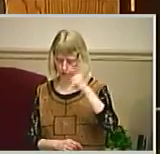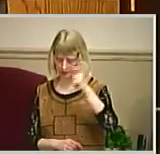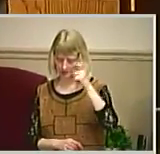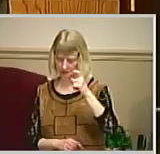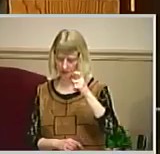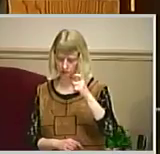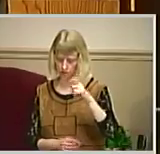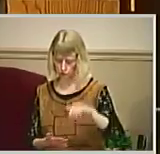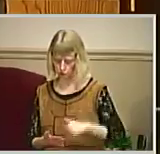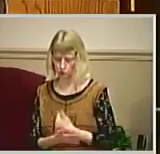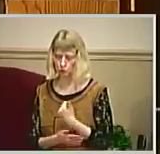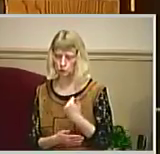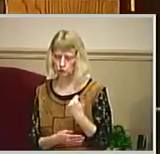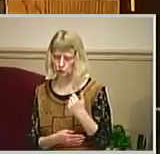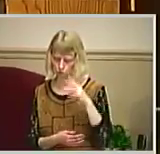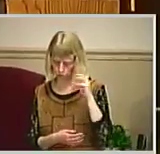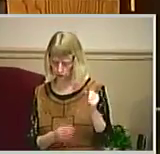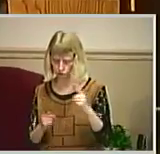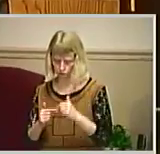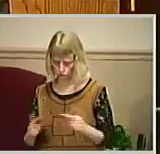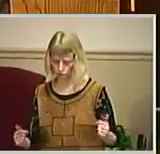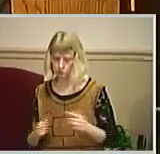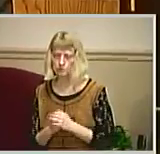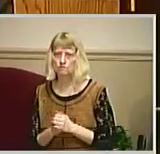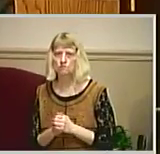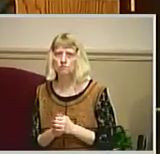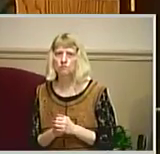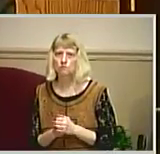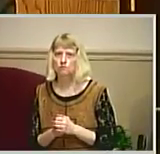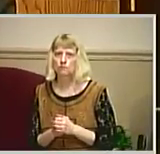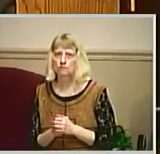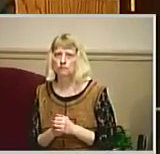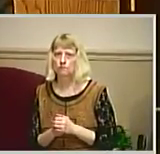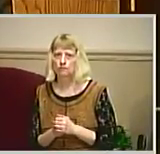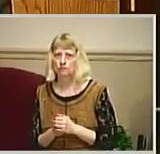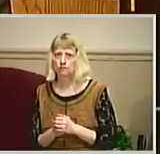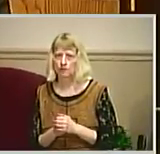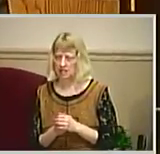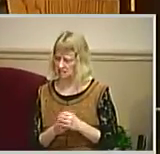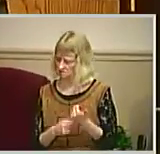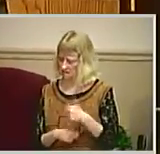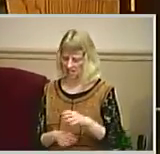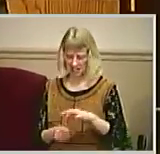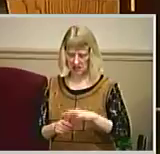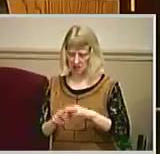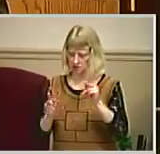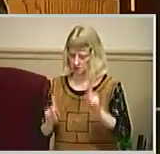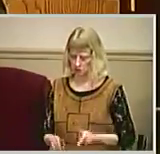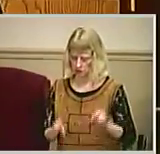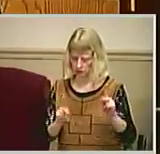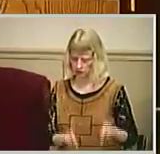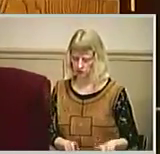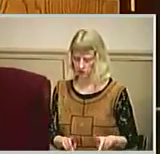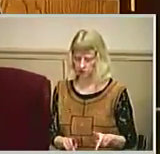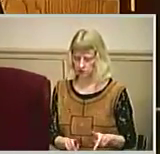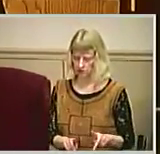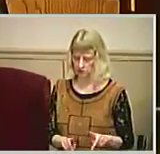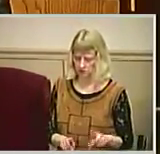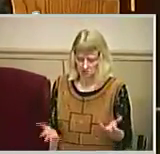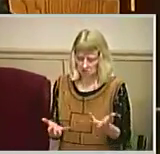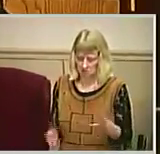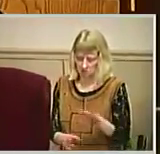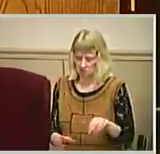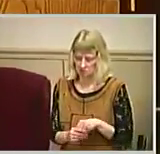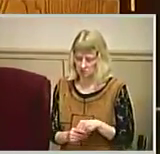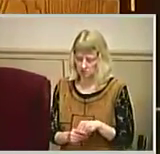the administration to govern biblically. And you say, I say administration, but any elected official. You say, well, what all would that